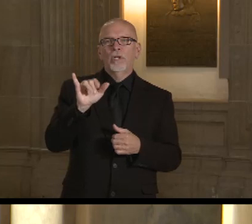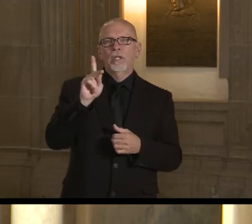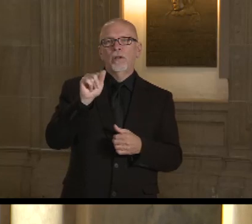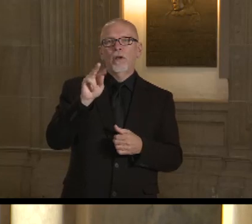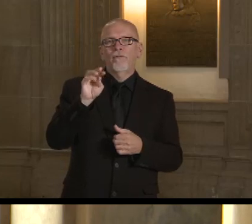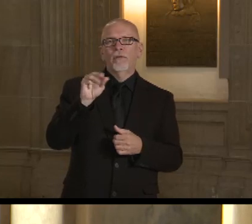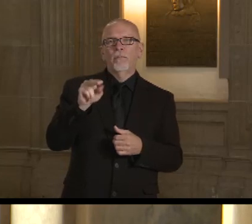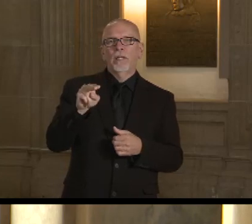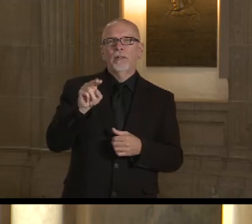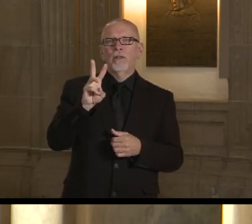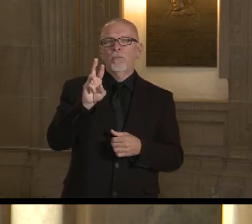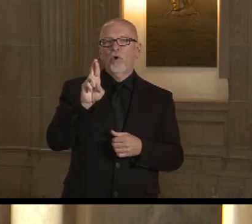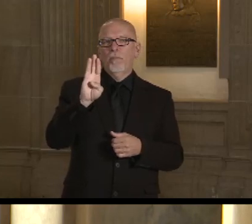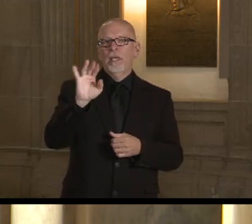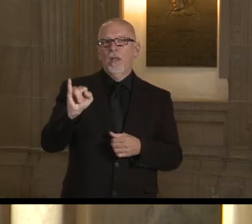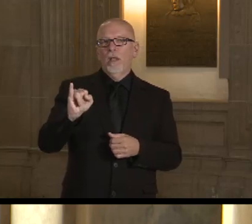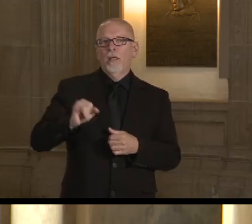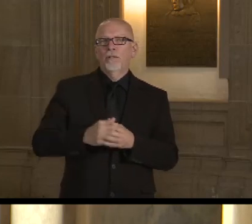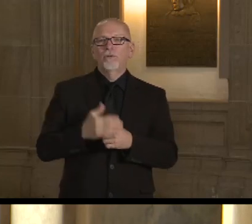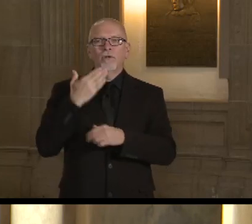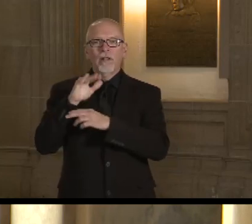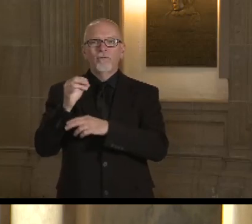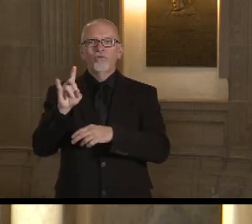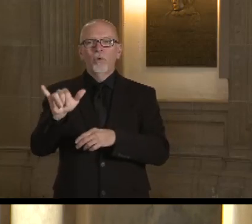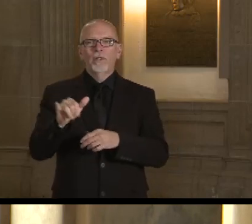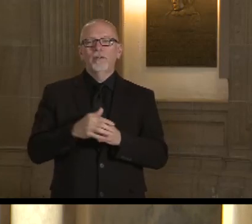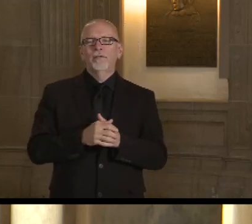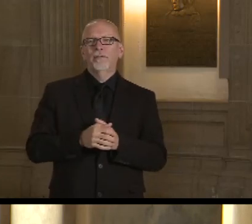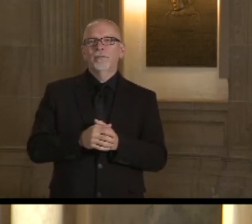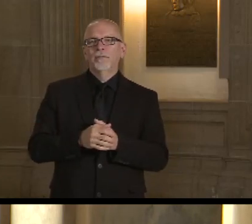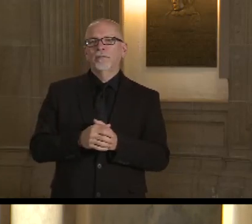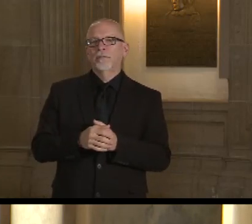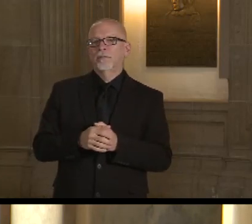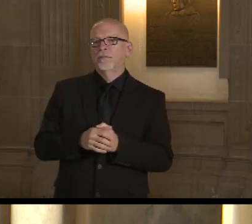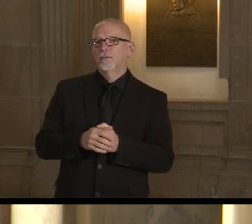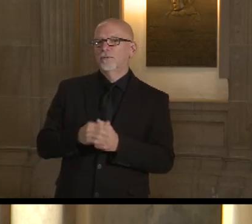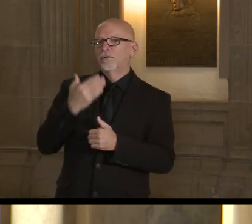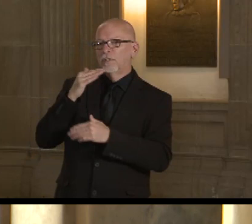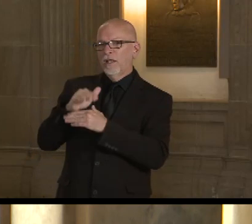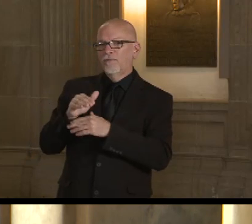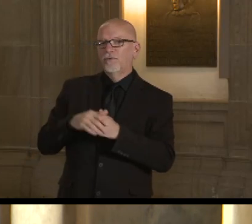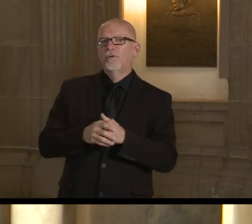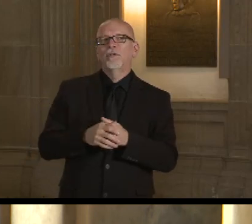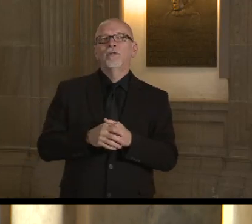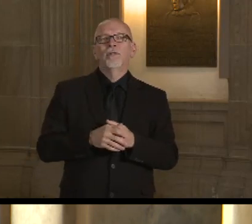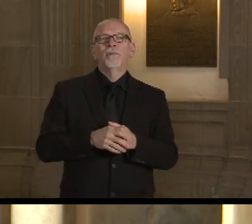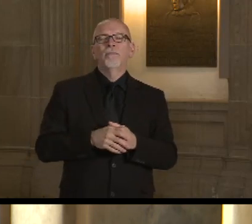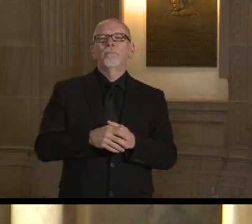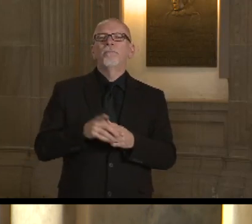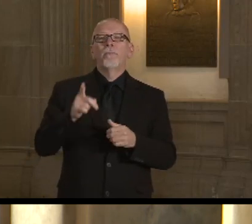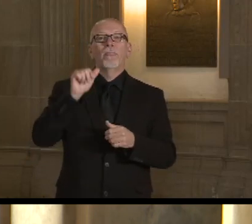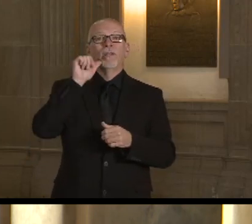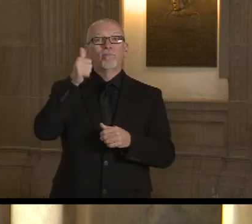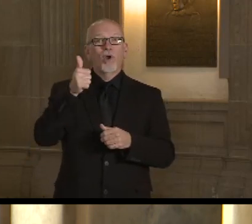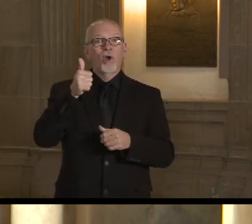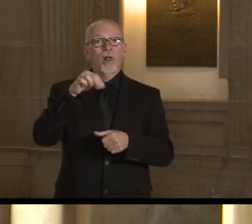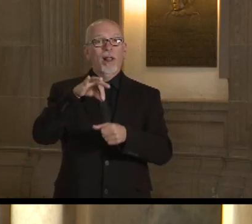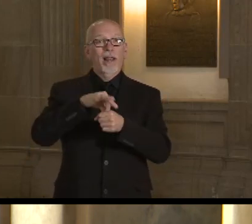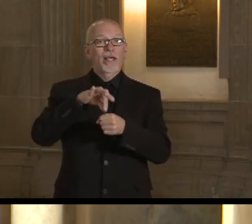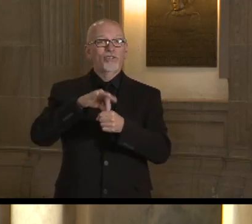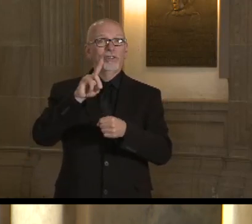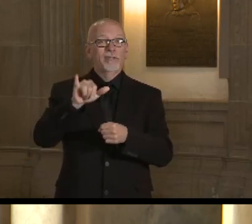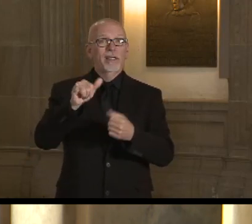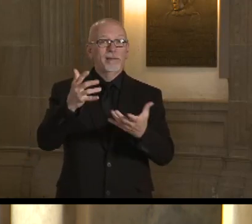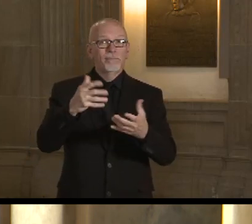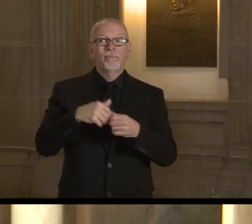Kaufman, WRBI. Good afternoon, Jody. Good afternoon. With tomorrow being primary election